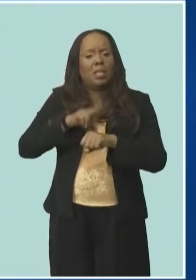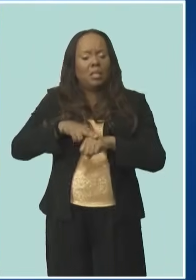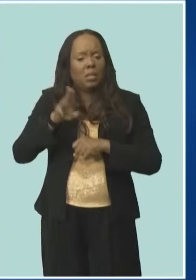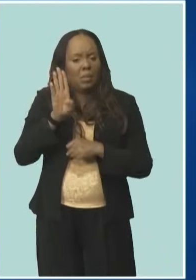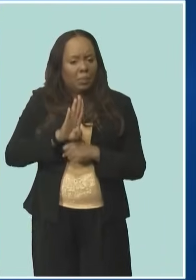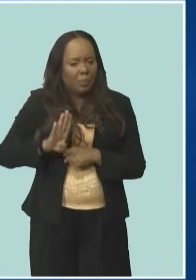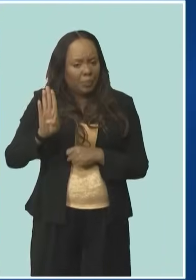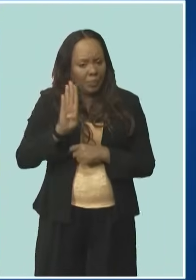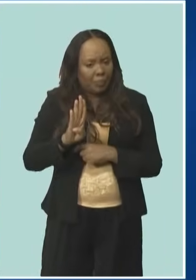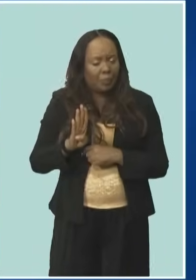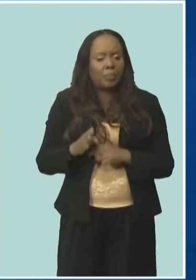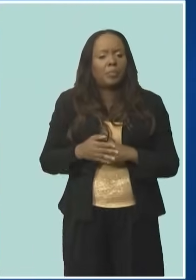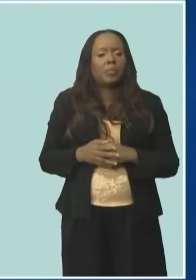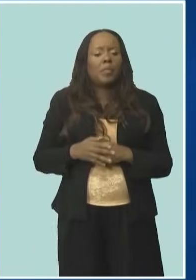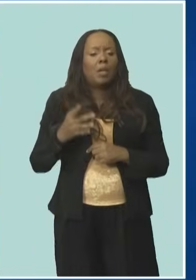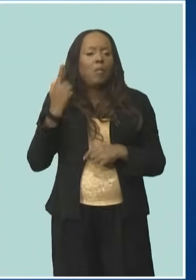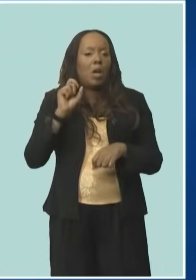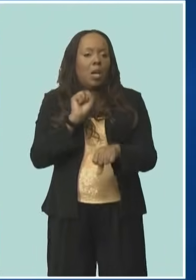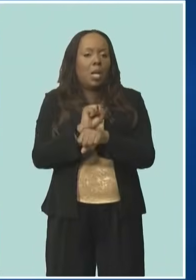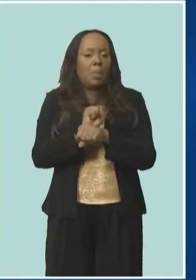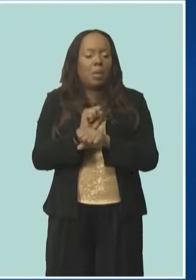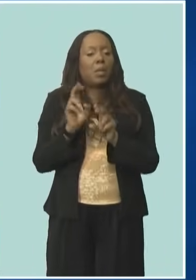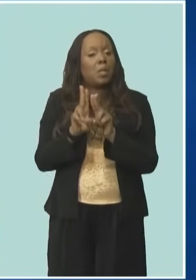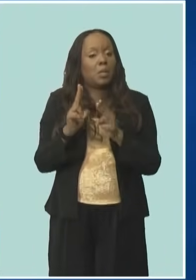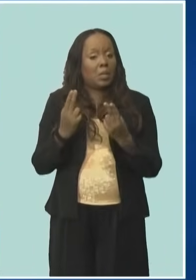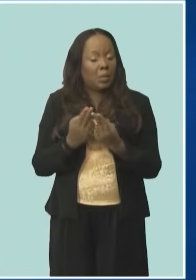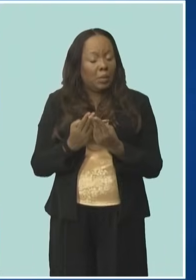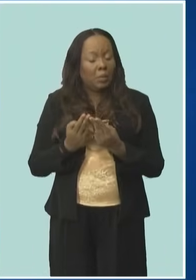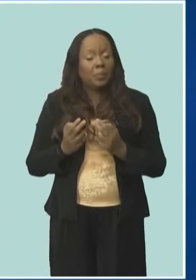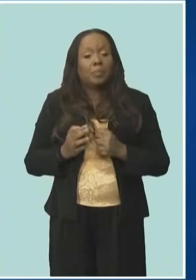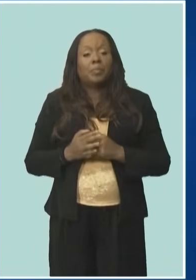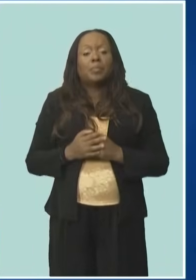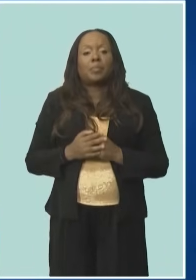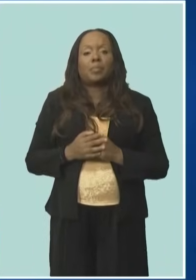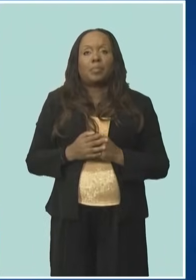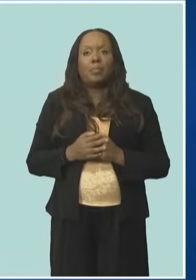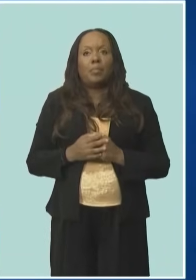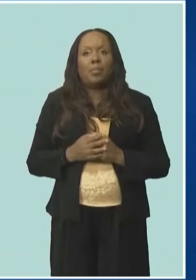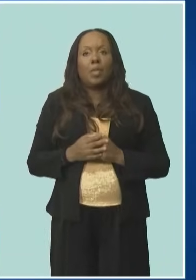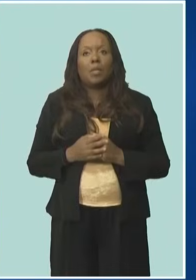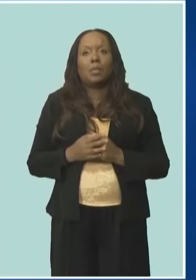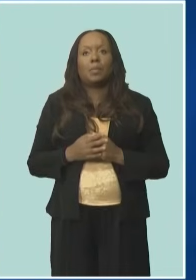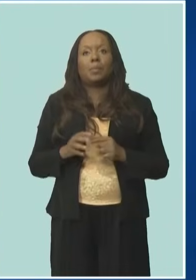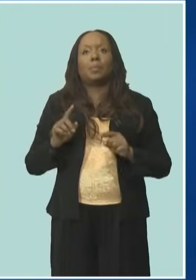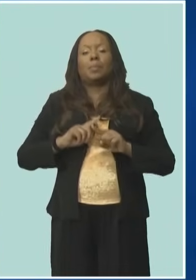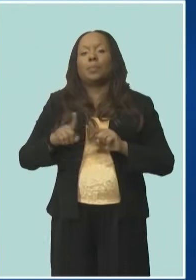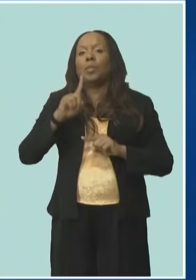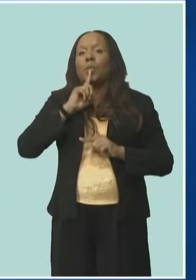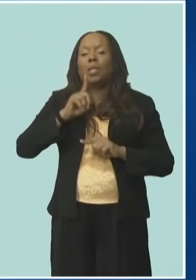from Labour's point of view, but the tremendous